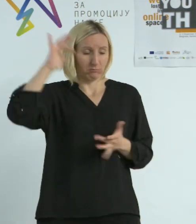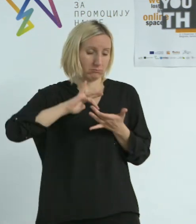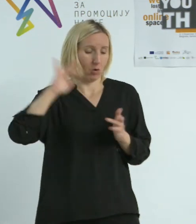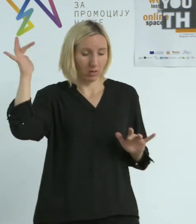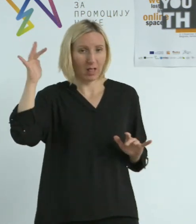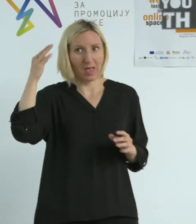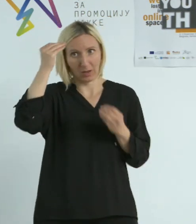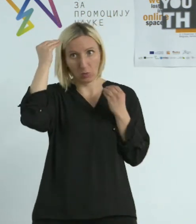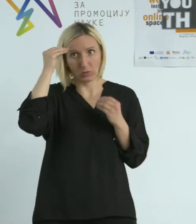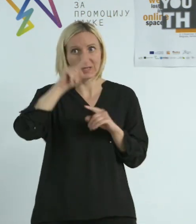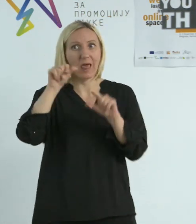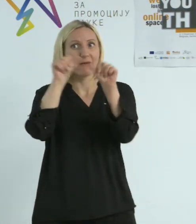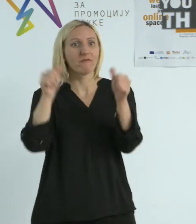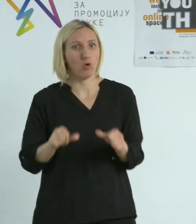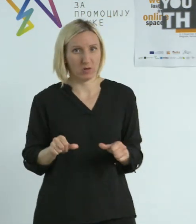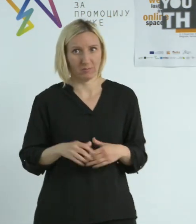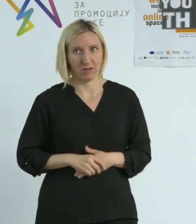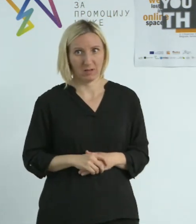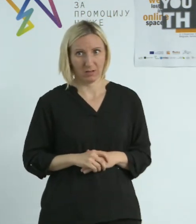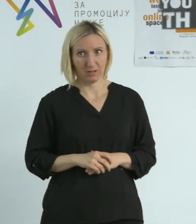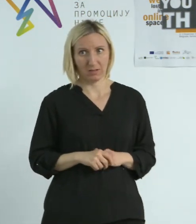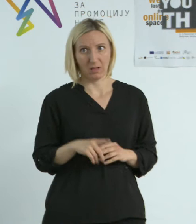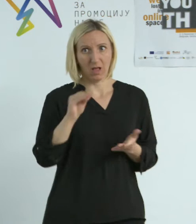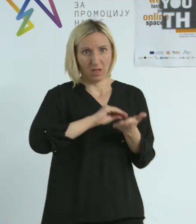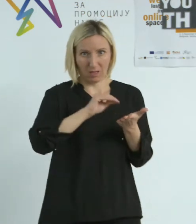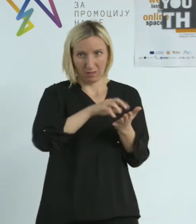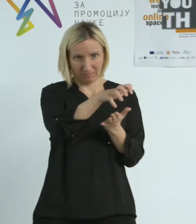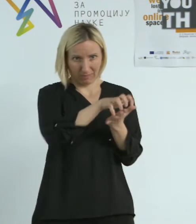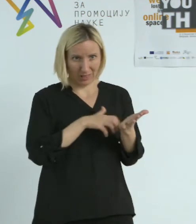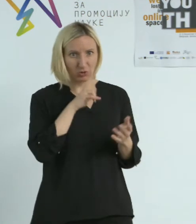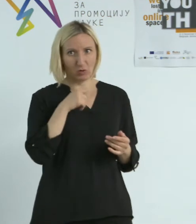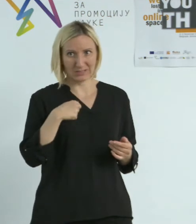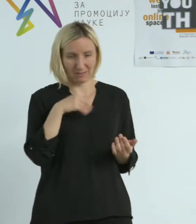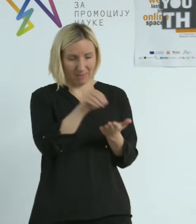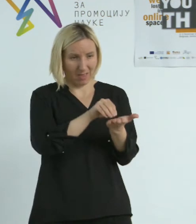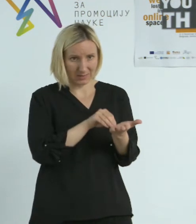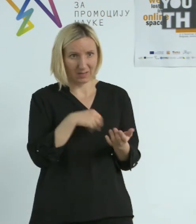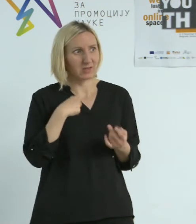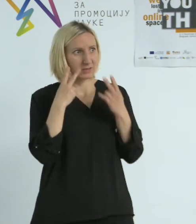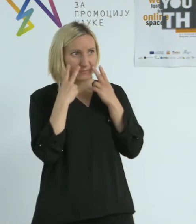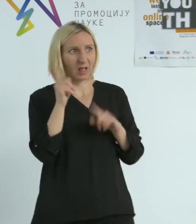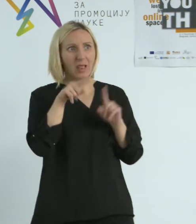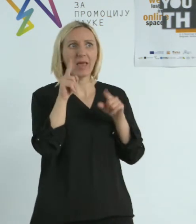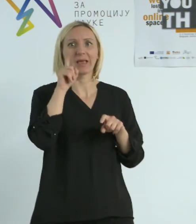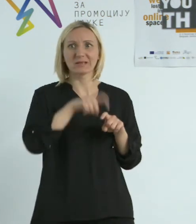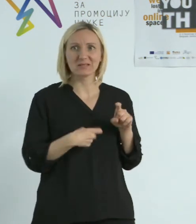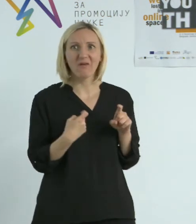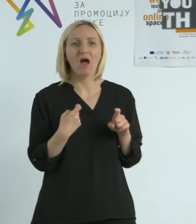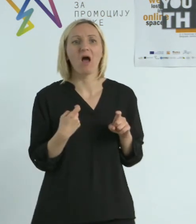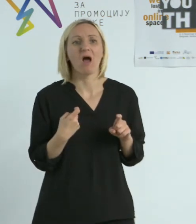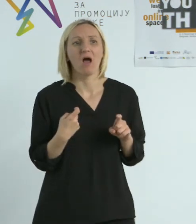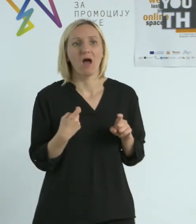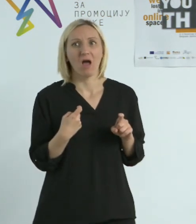have to stress out. So these are the notes I made this morning because I saw that some things